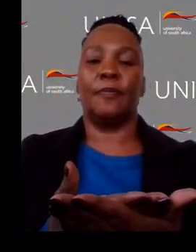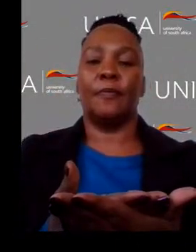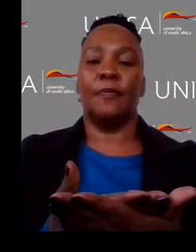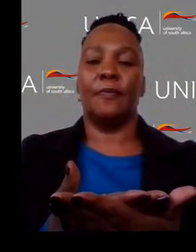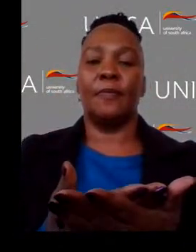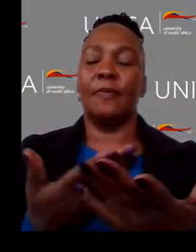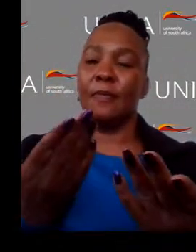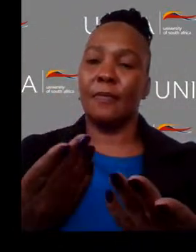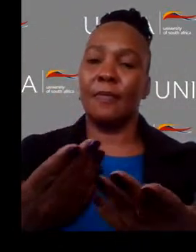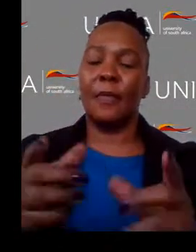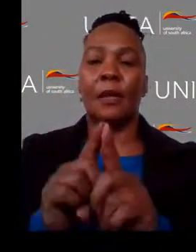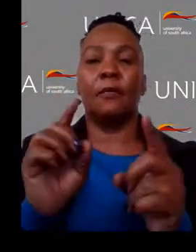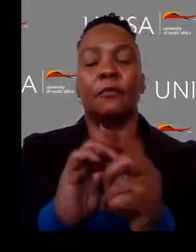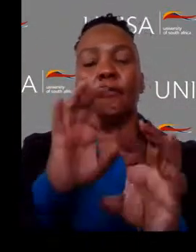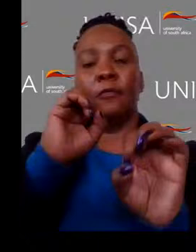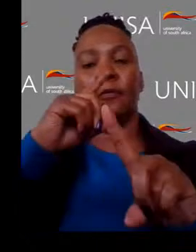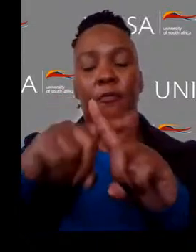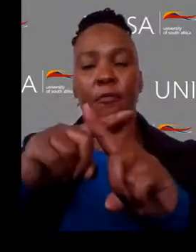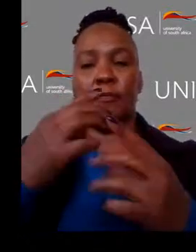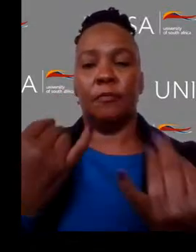Just to give an example in this one again,